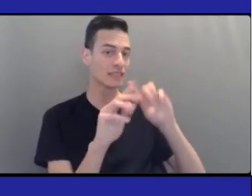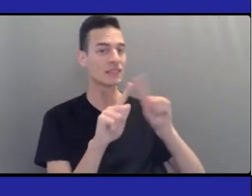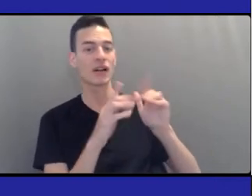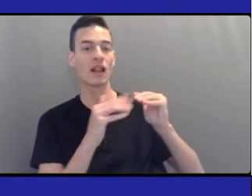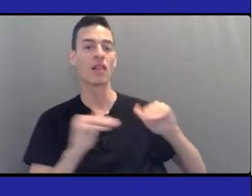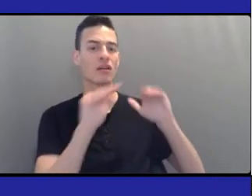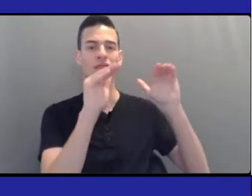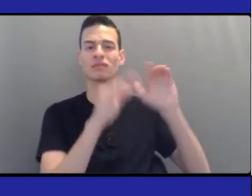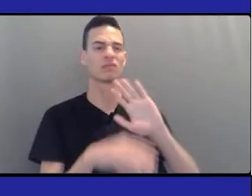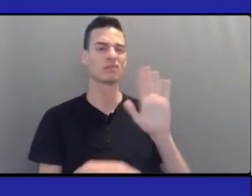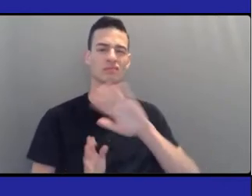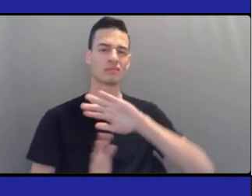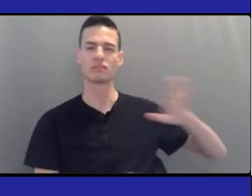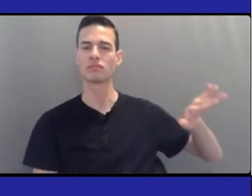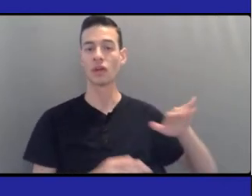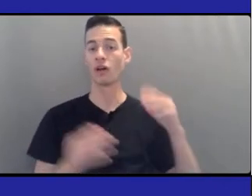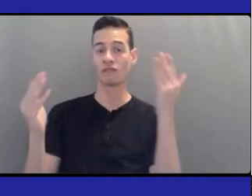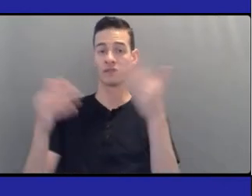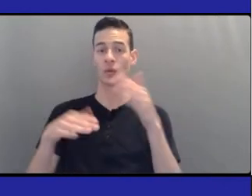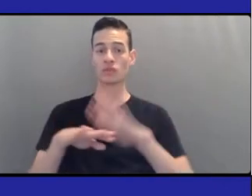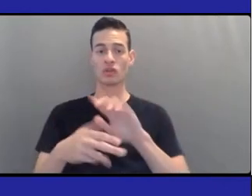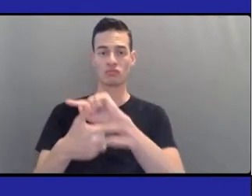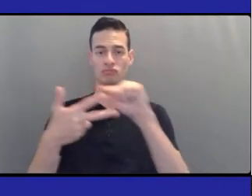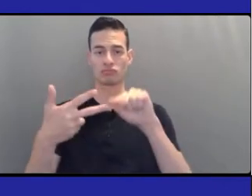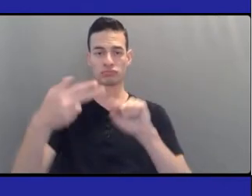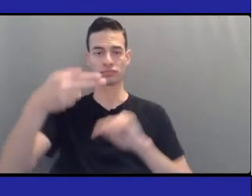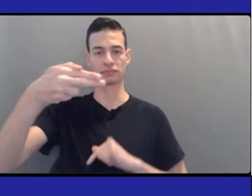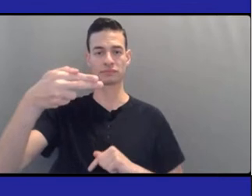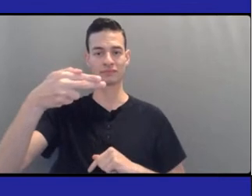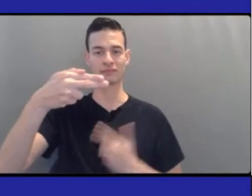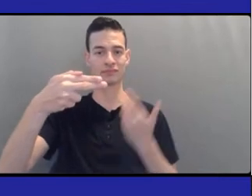Steve. Thank you. Any questions on the resolutions?